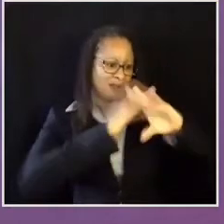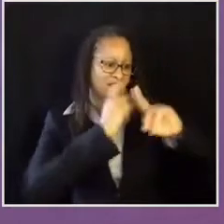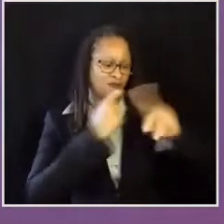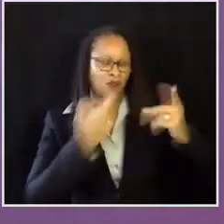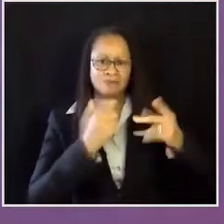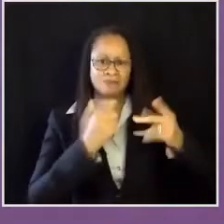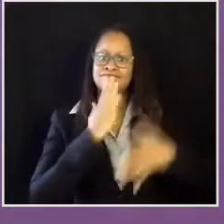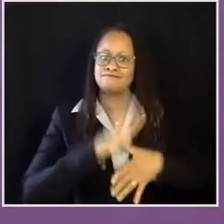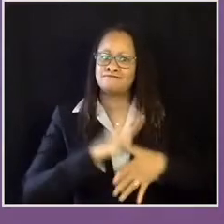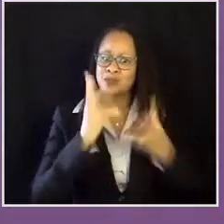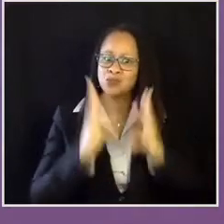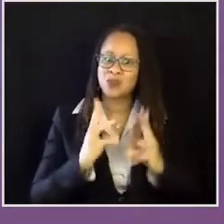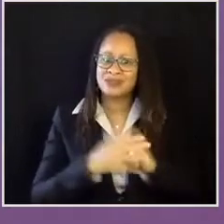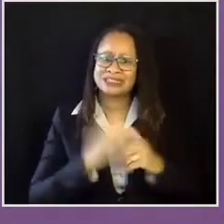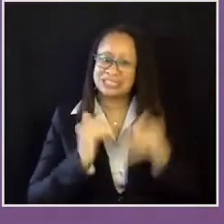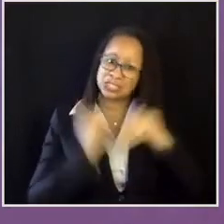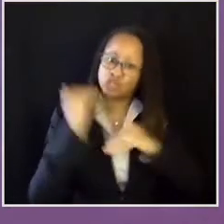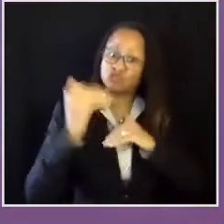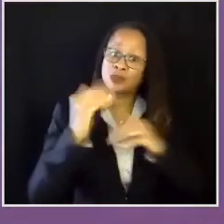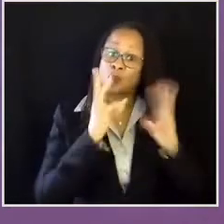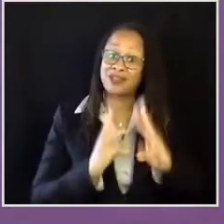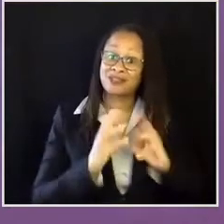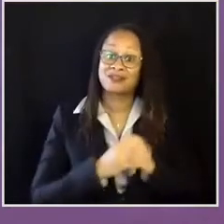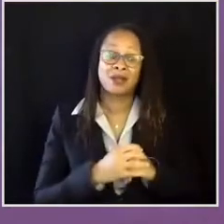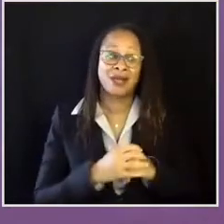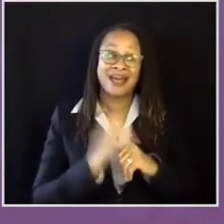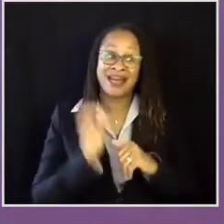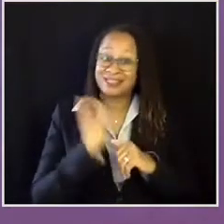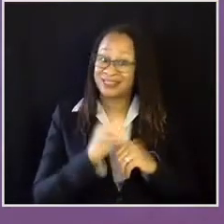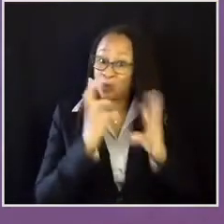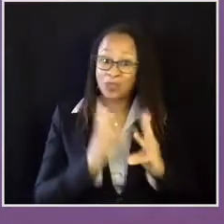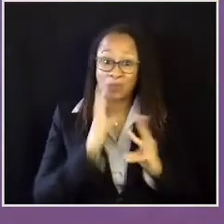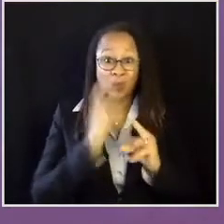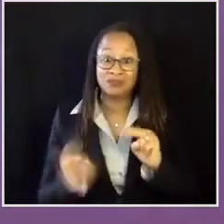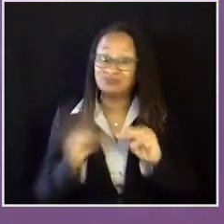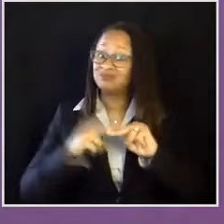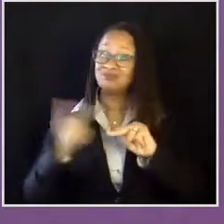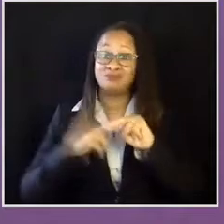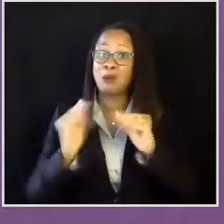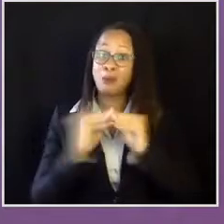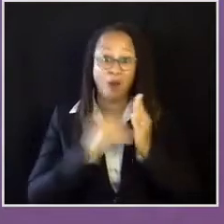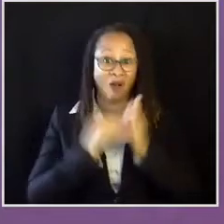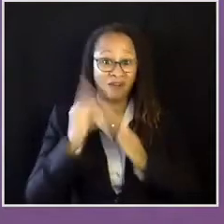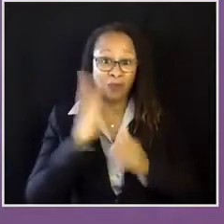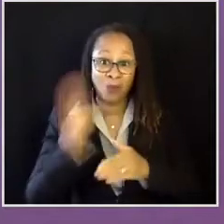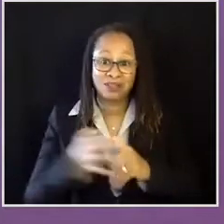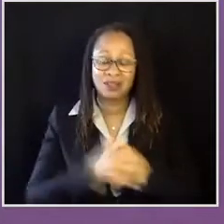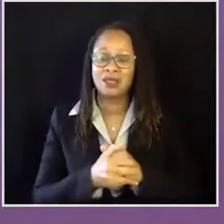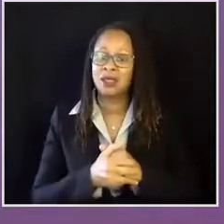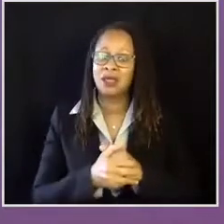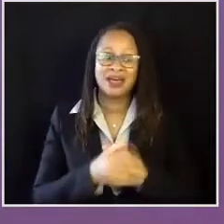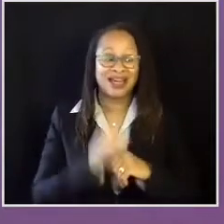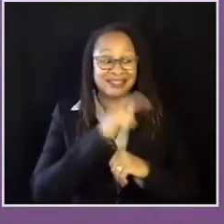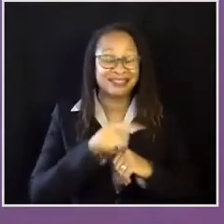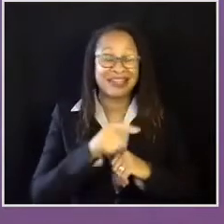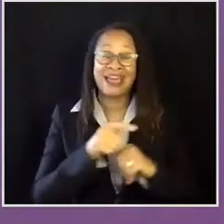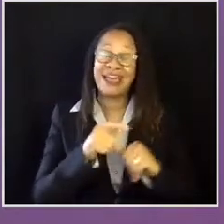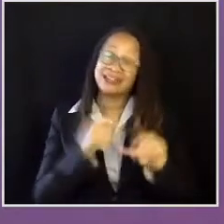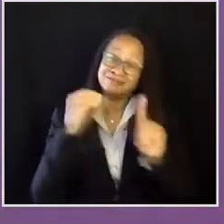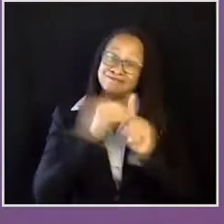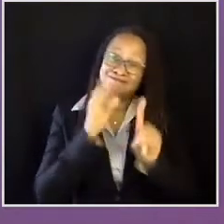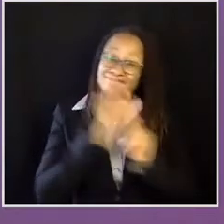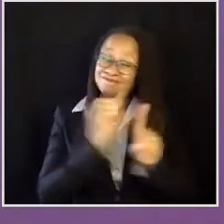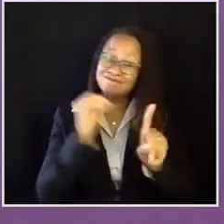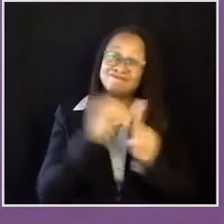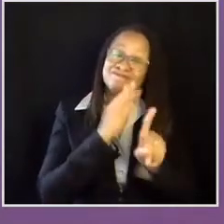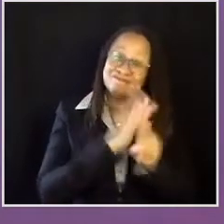extreme weather that will only come with greater frequency and intensity. The unrelenting impact of climate change